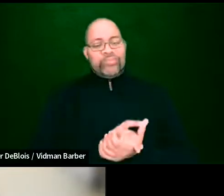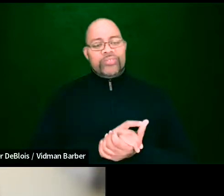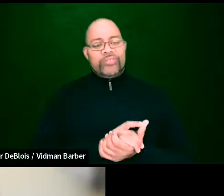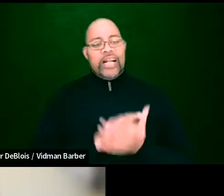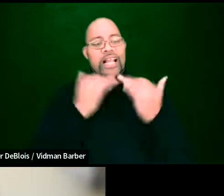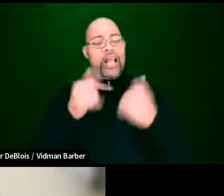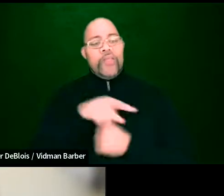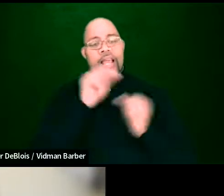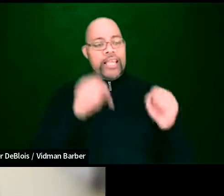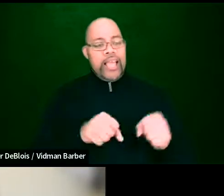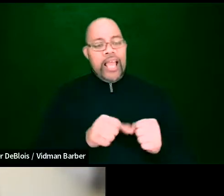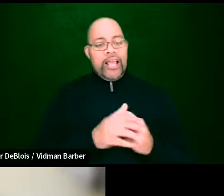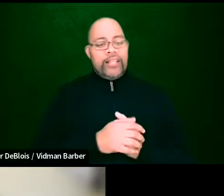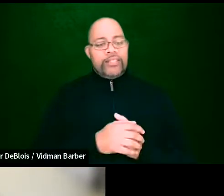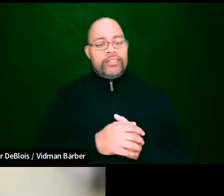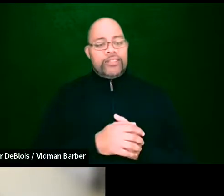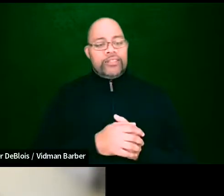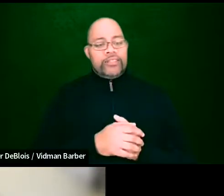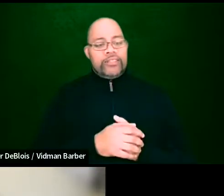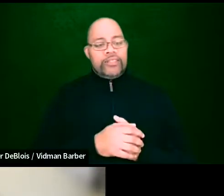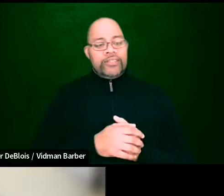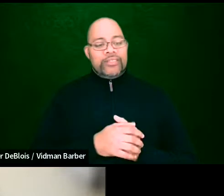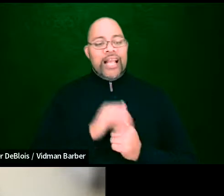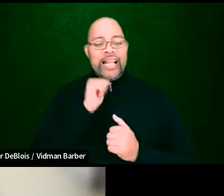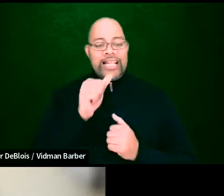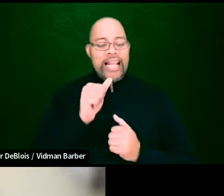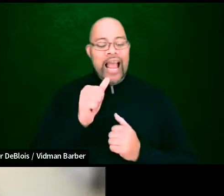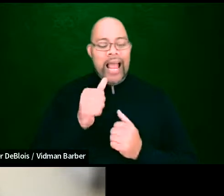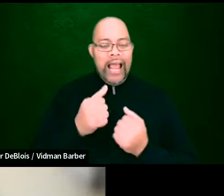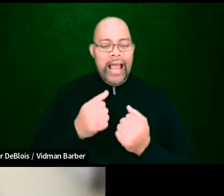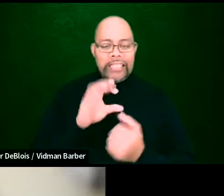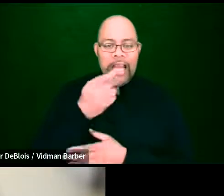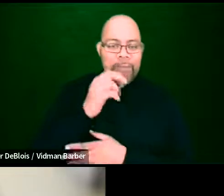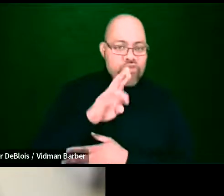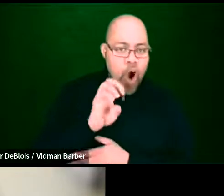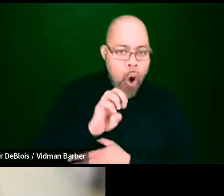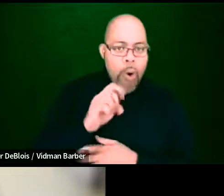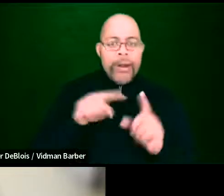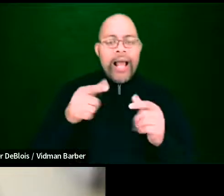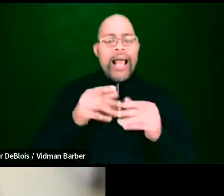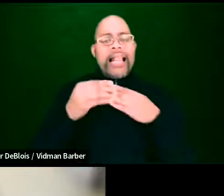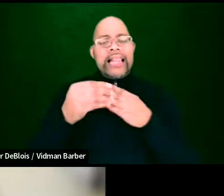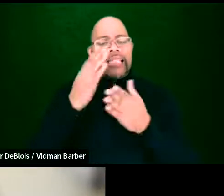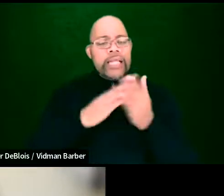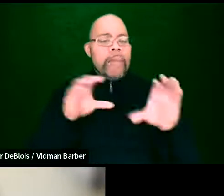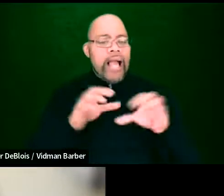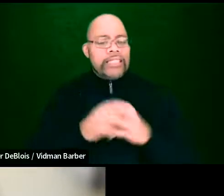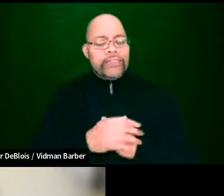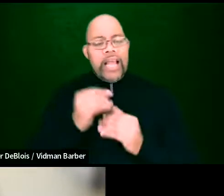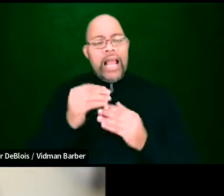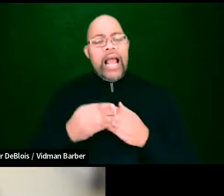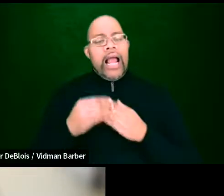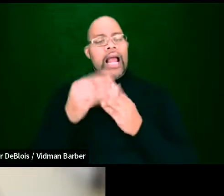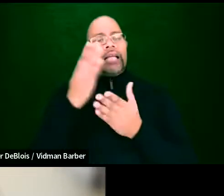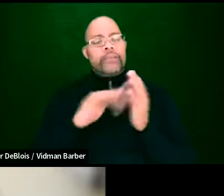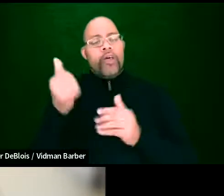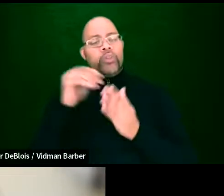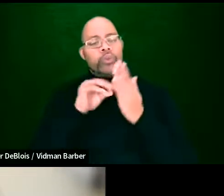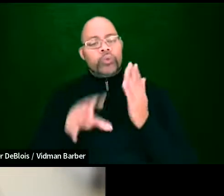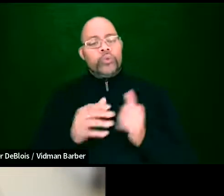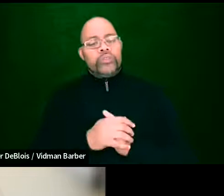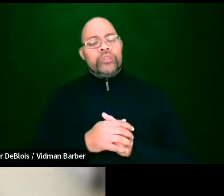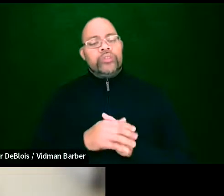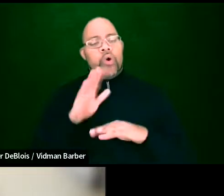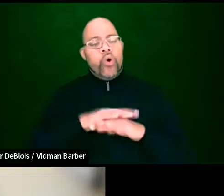now they can, not chaperone, but to kind of lead some of the activities and guide some of the other students along